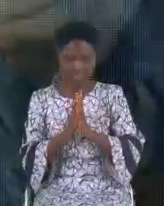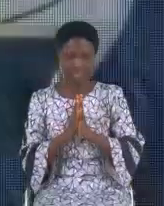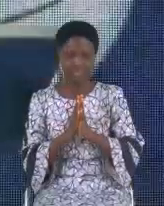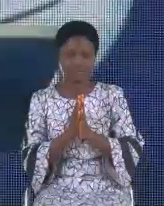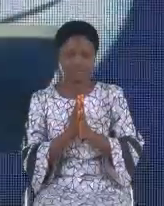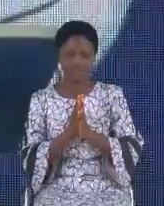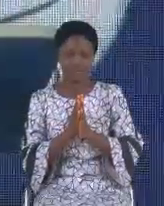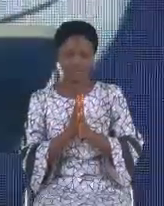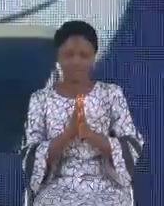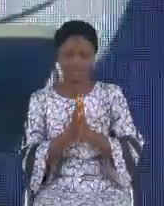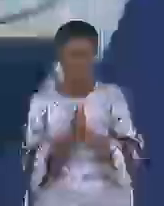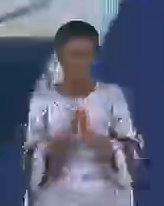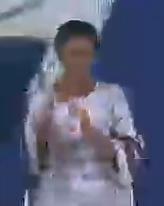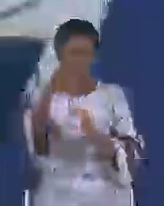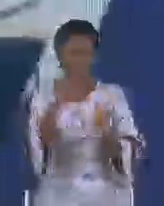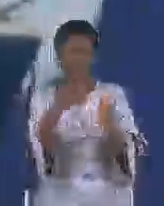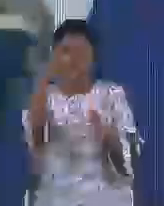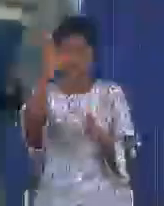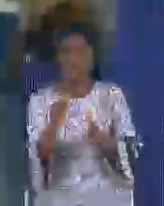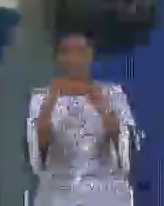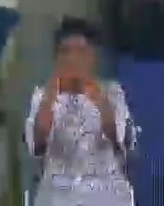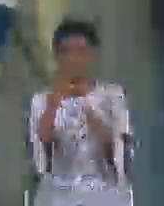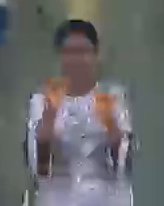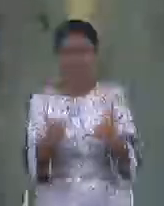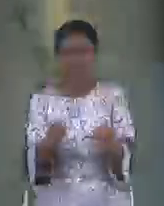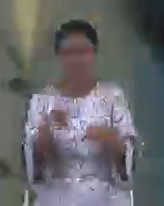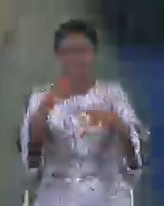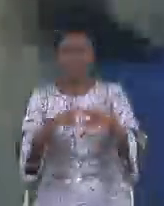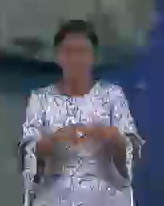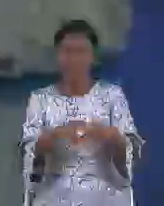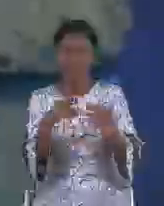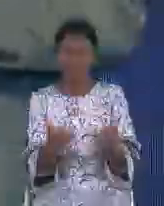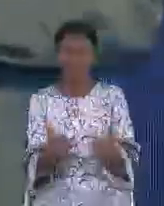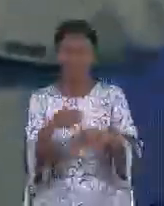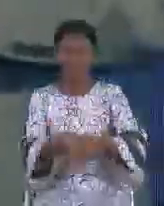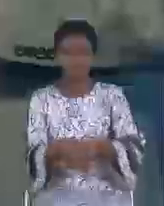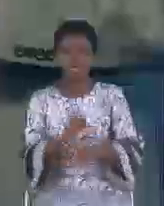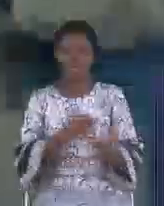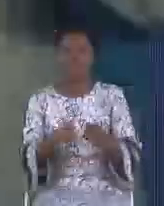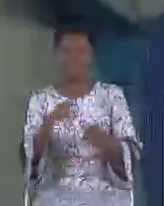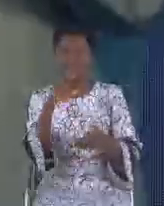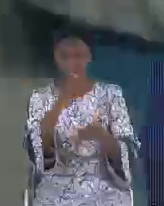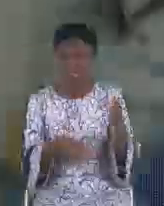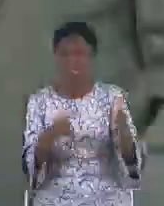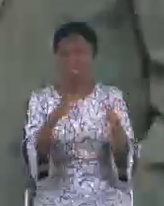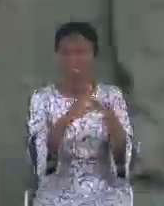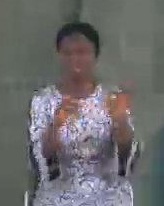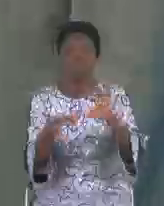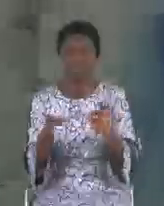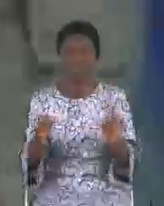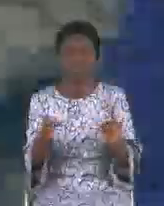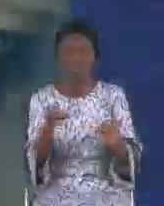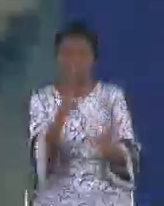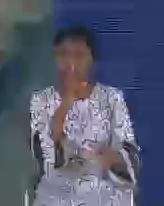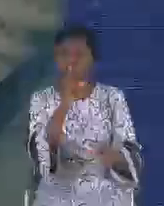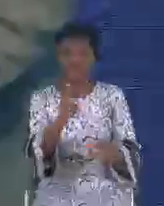God bless you. You can sit down tonight. I want to read a story, a real story,